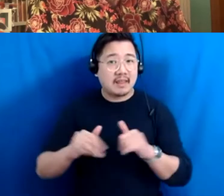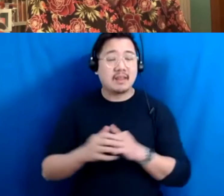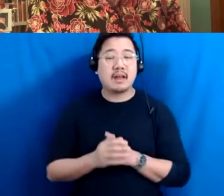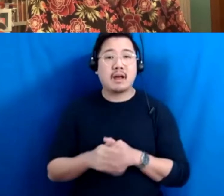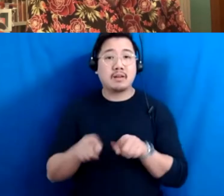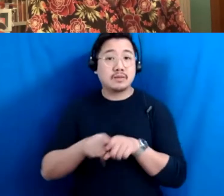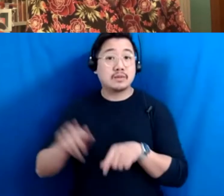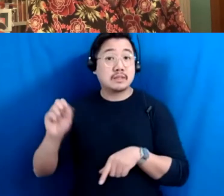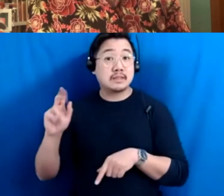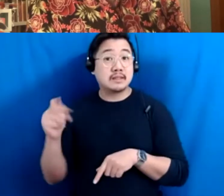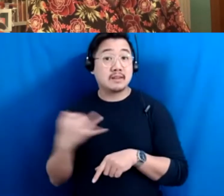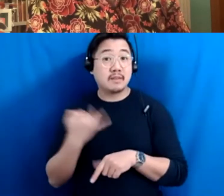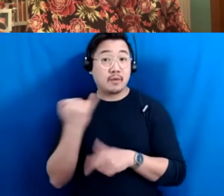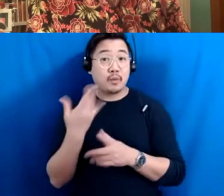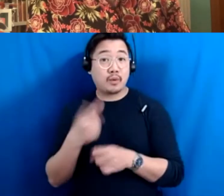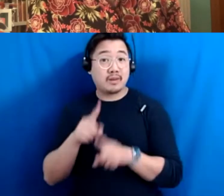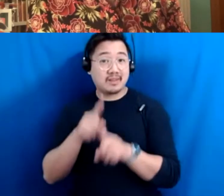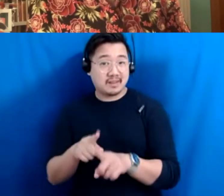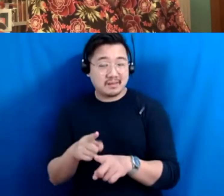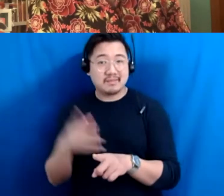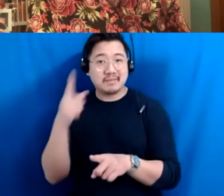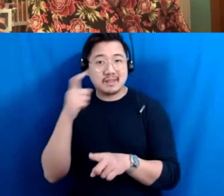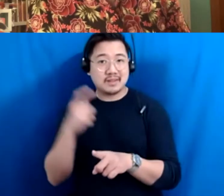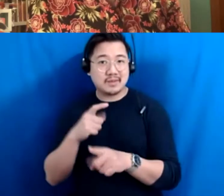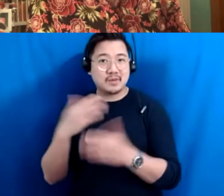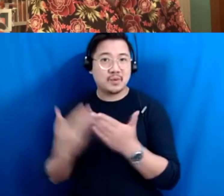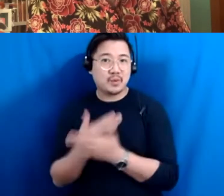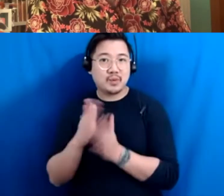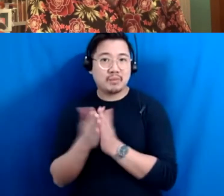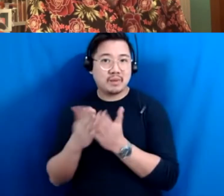know your debut novel is coming out as well.